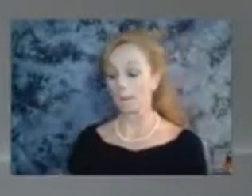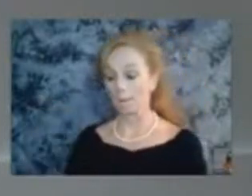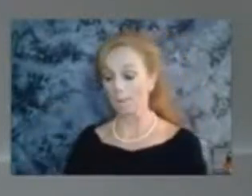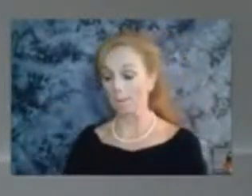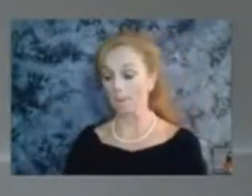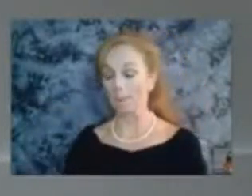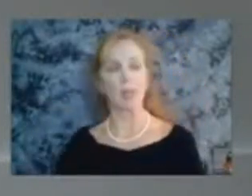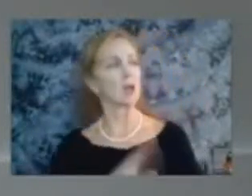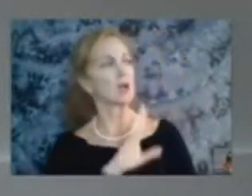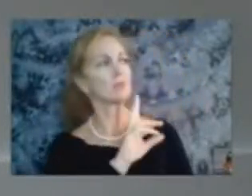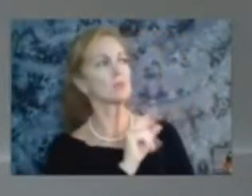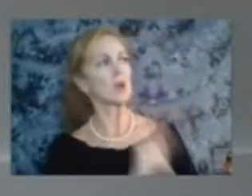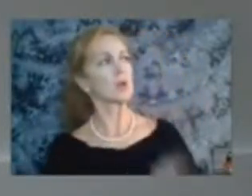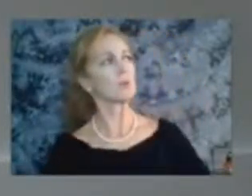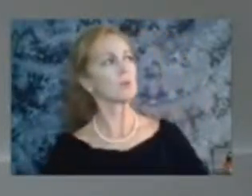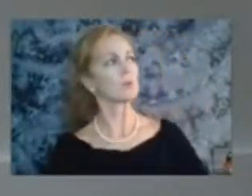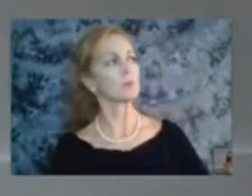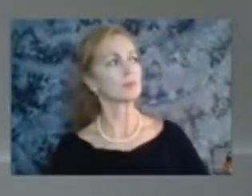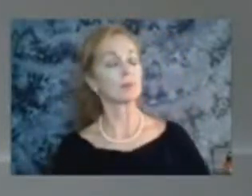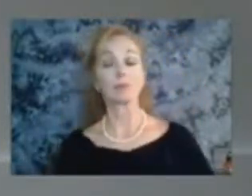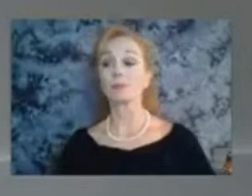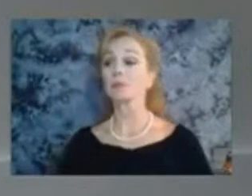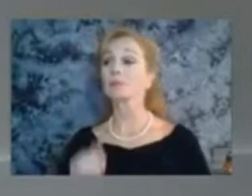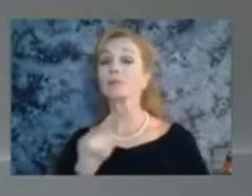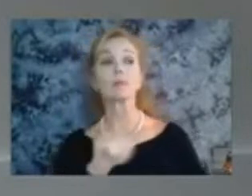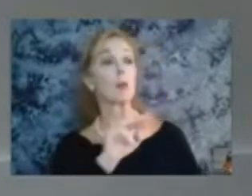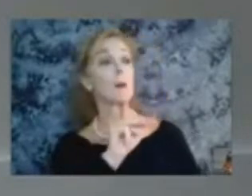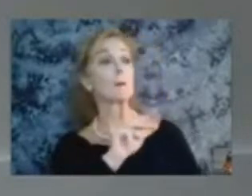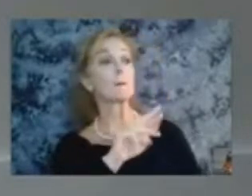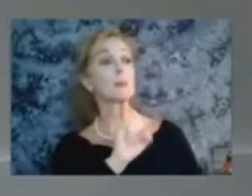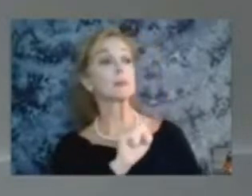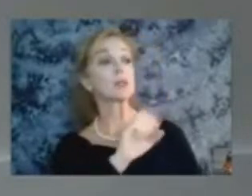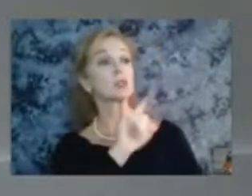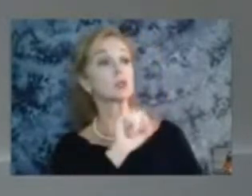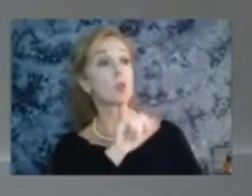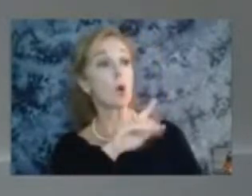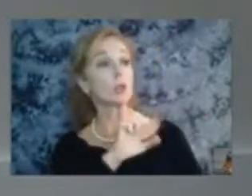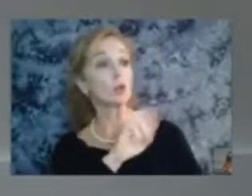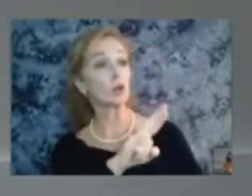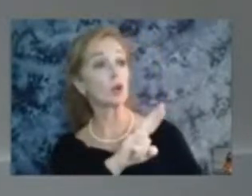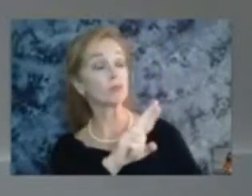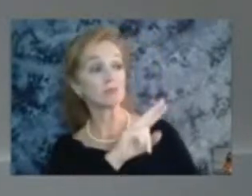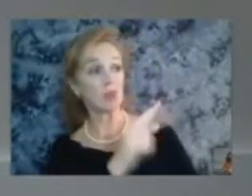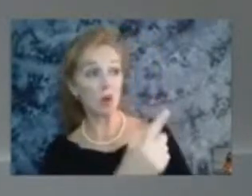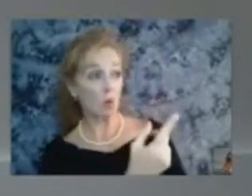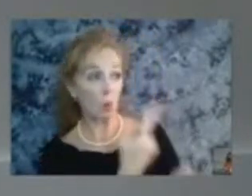No. Okay. Ms. Sawyer, do you have any questions for this section?